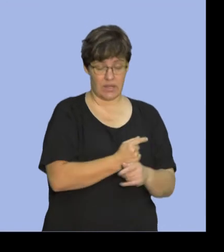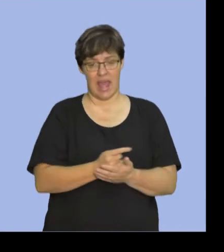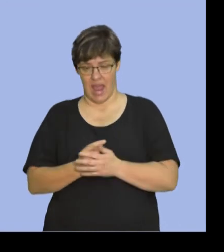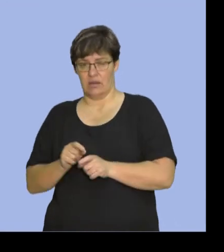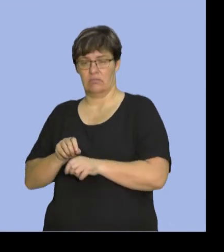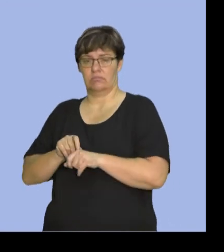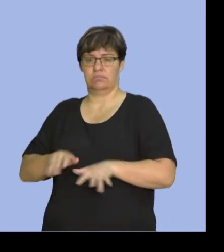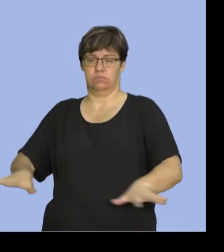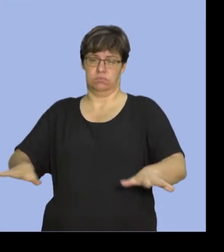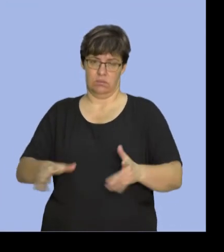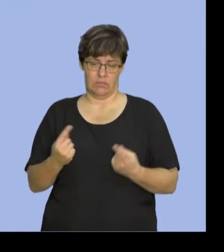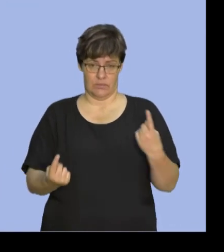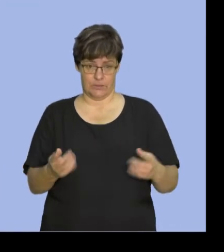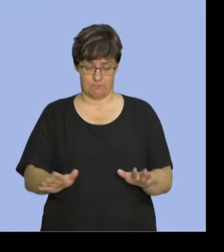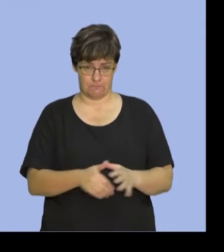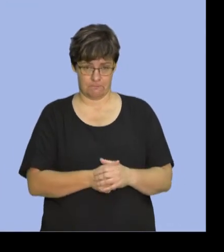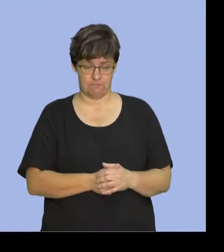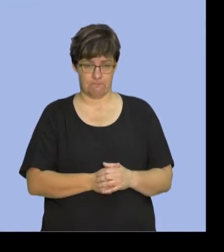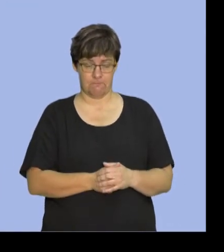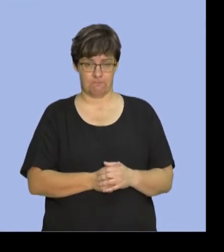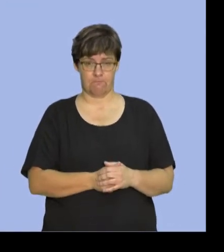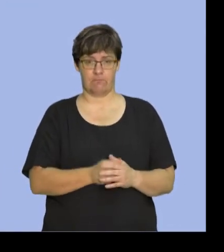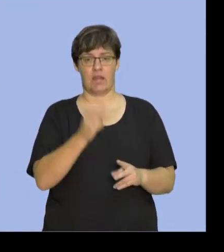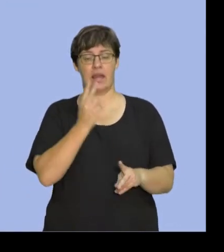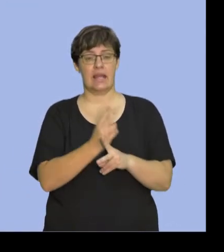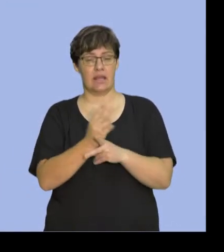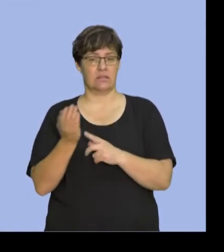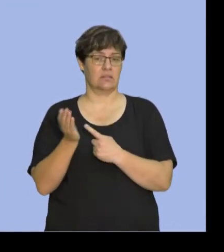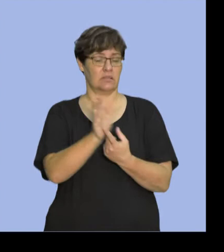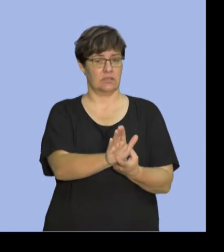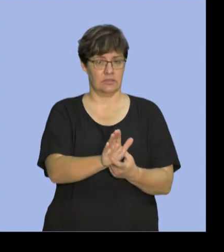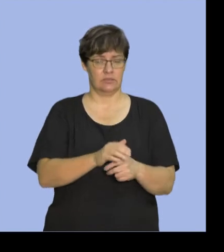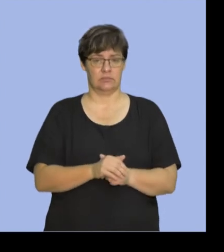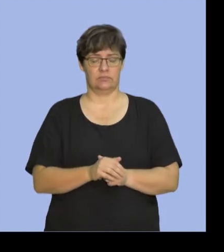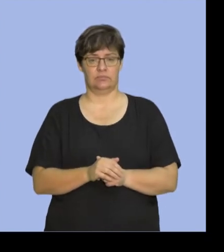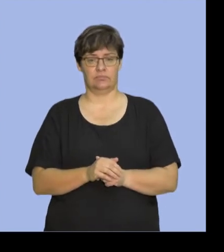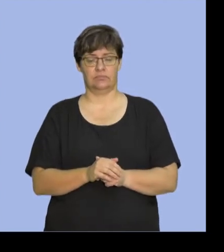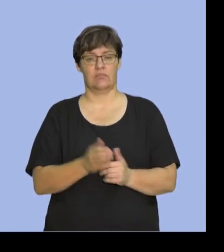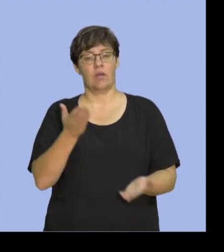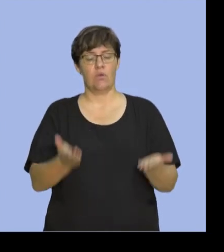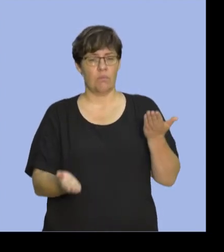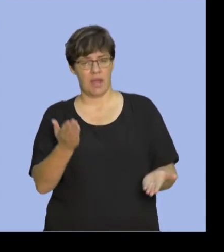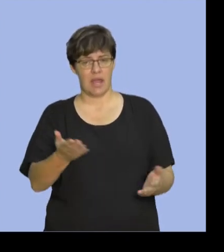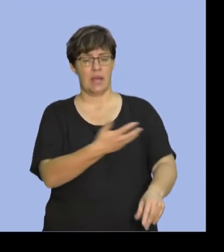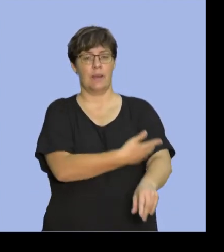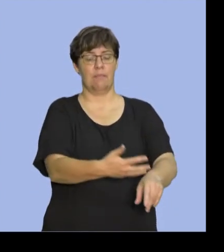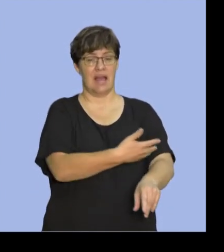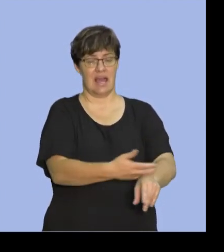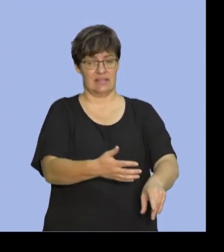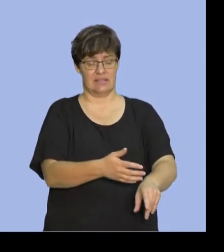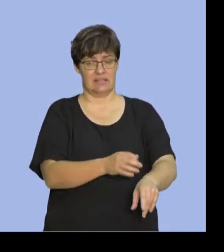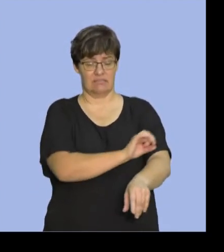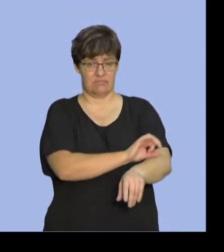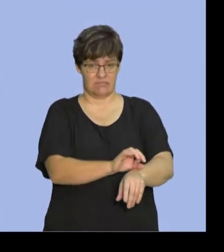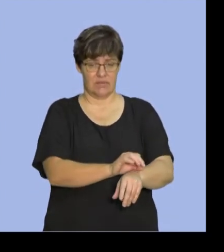this mechanism. Right, so again, an illustration showing you the comparisons between the blood vessels in